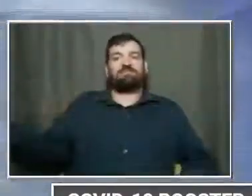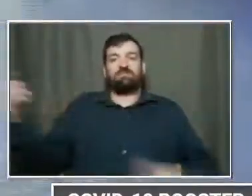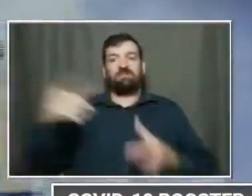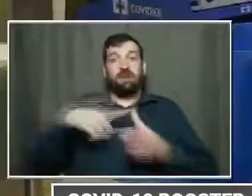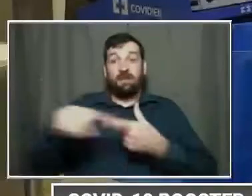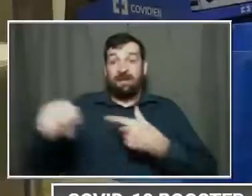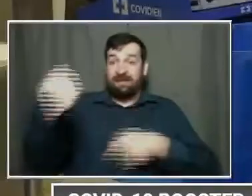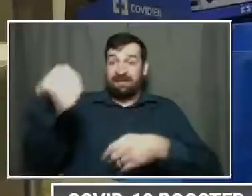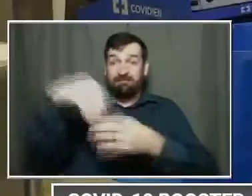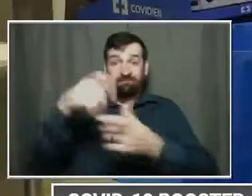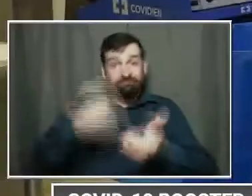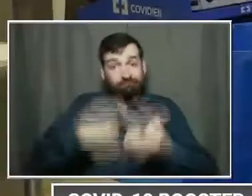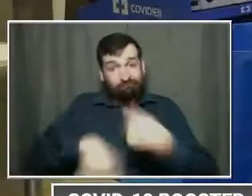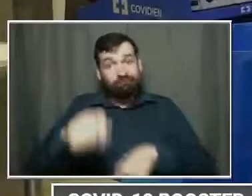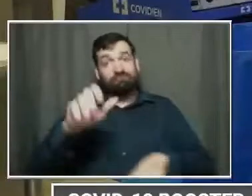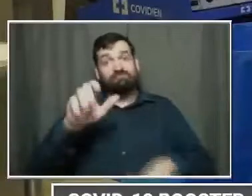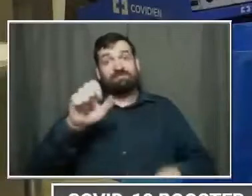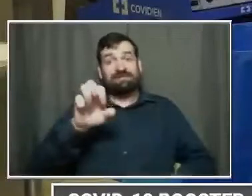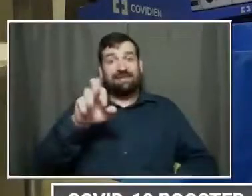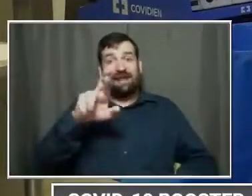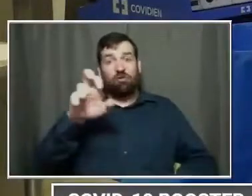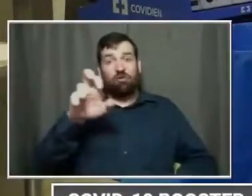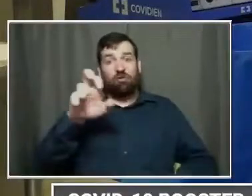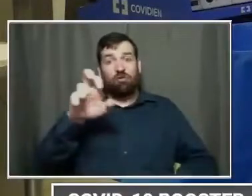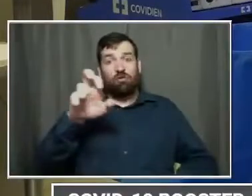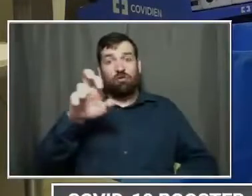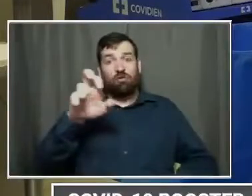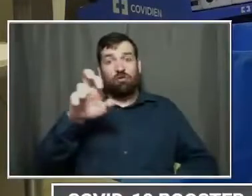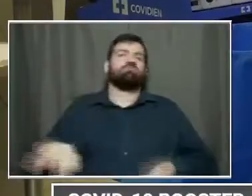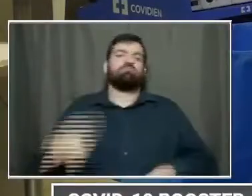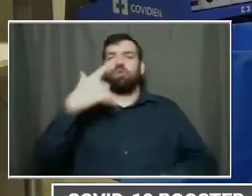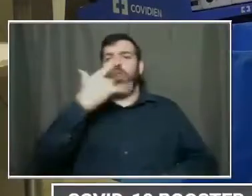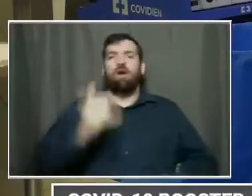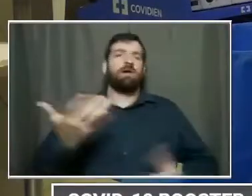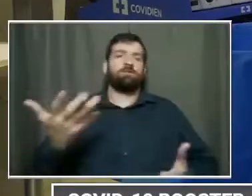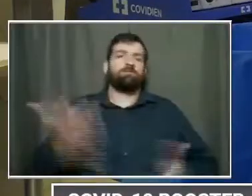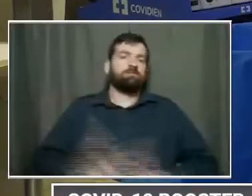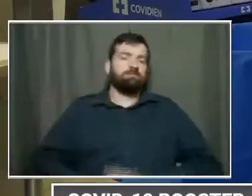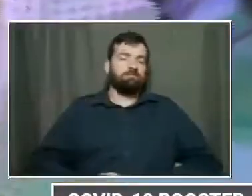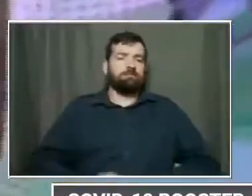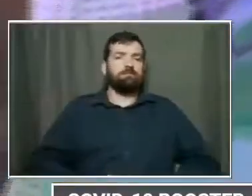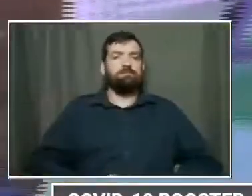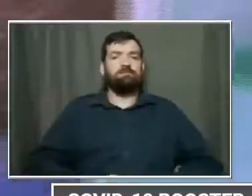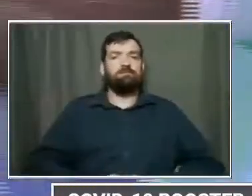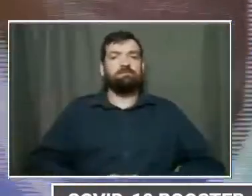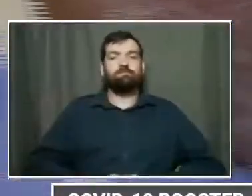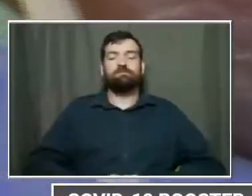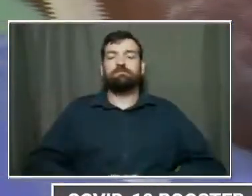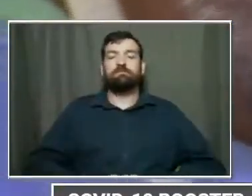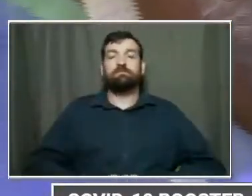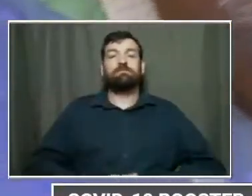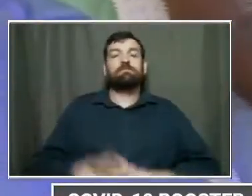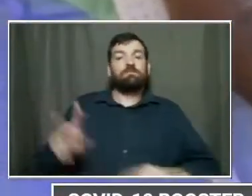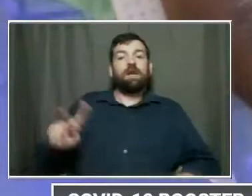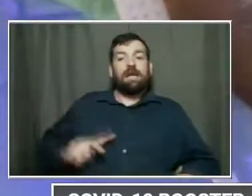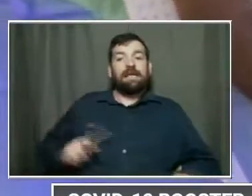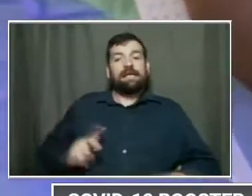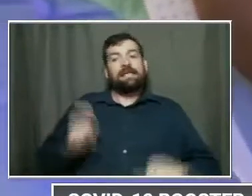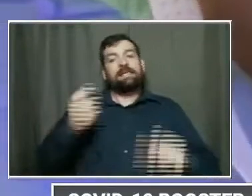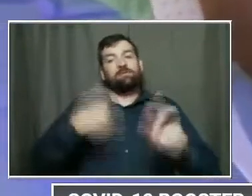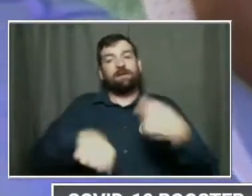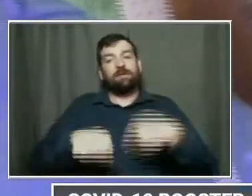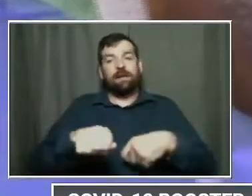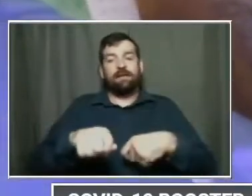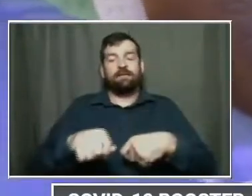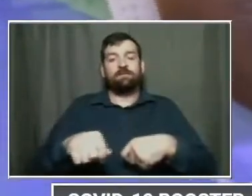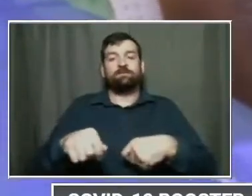And so tell us kind of what it's like in there. I think the kidney transplant is definitely one of those